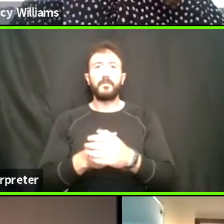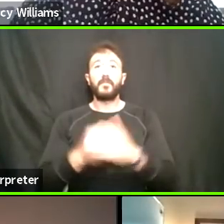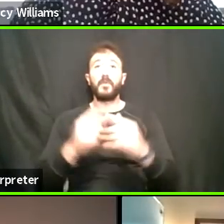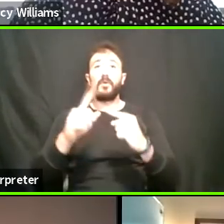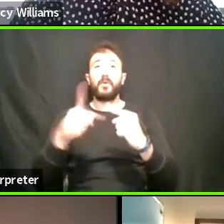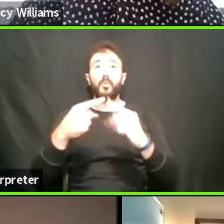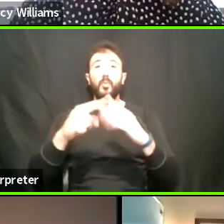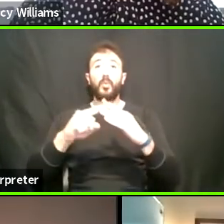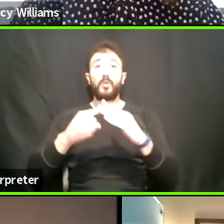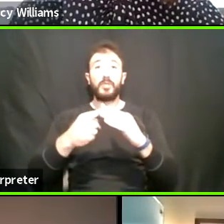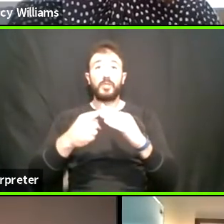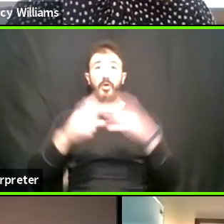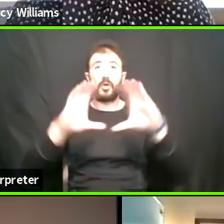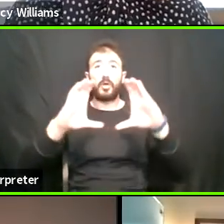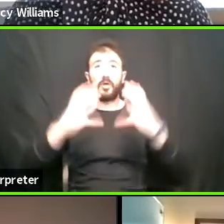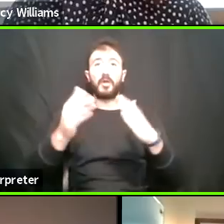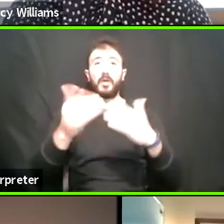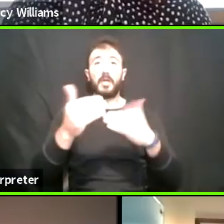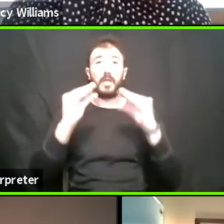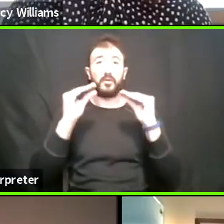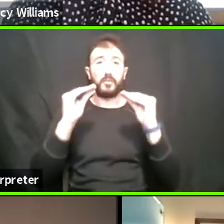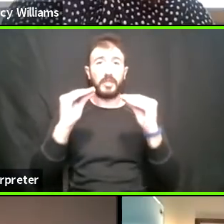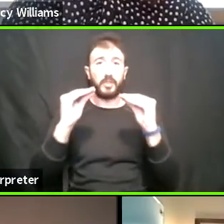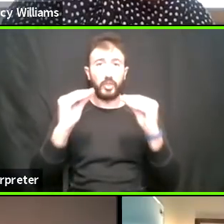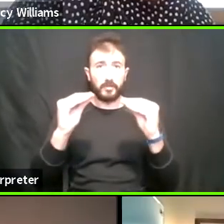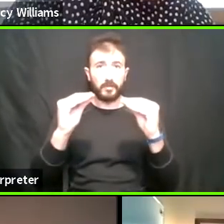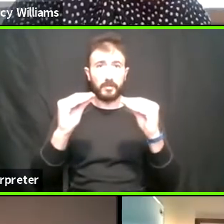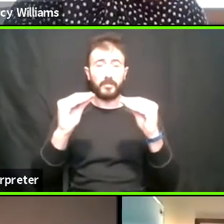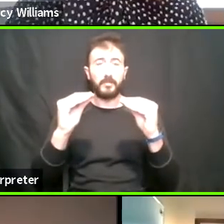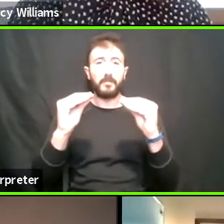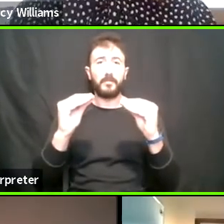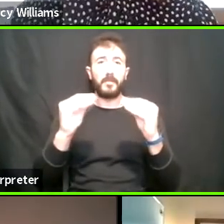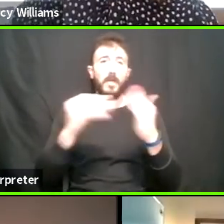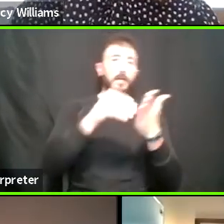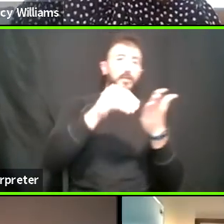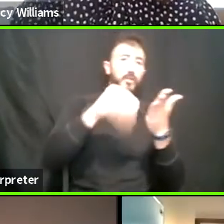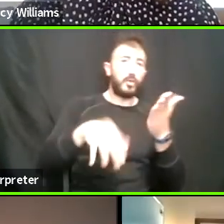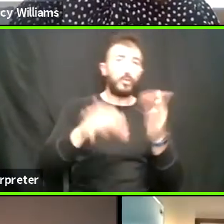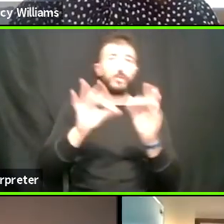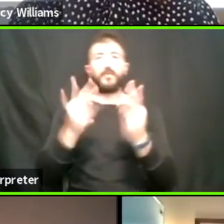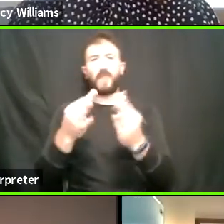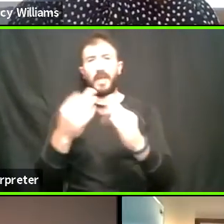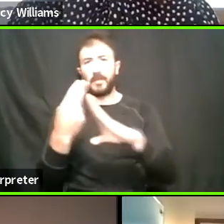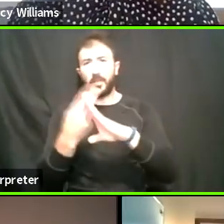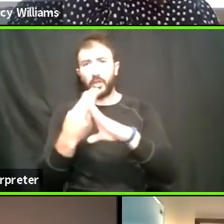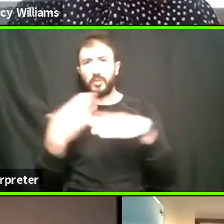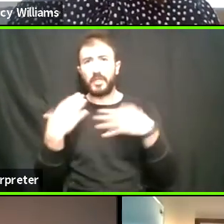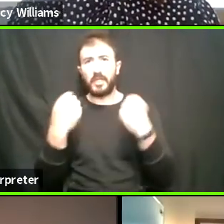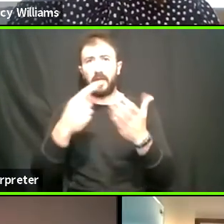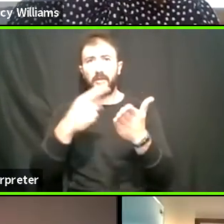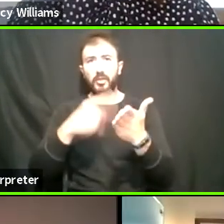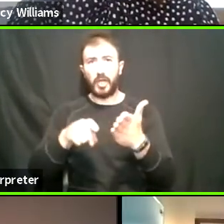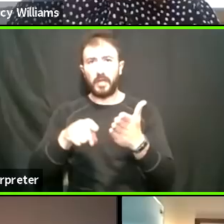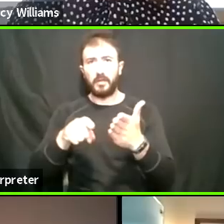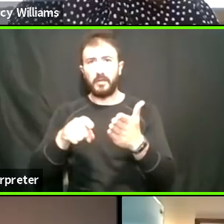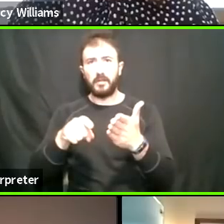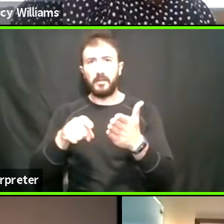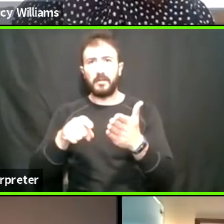instruction, and students and families will be doing this health check app, are they supposed to do it before the kid gets on the